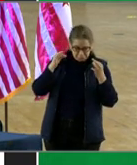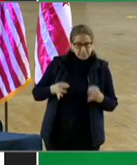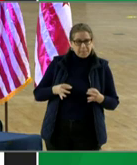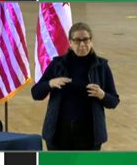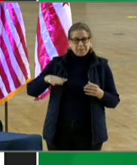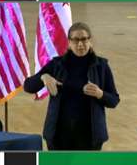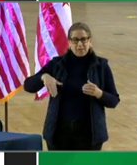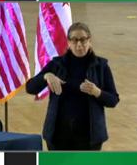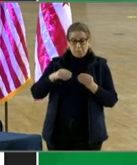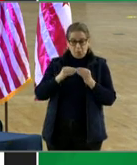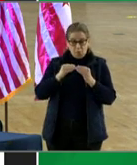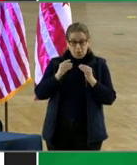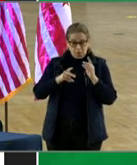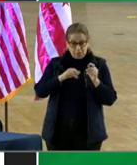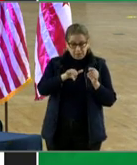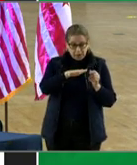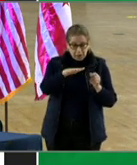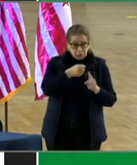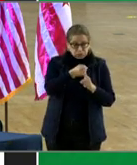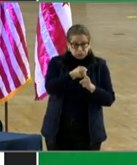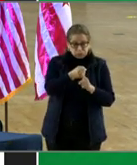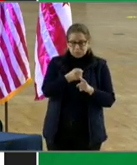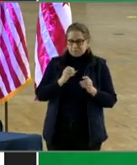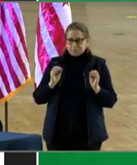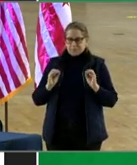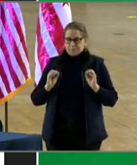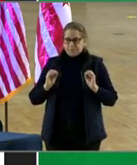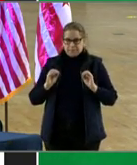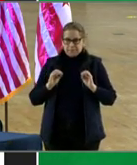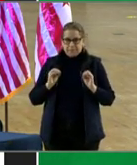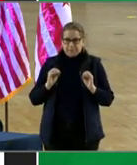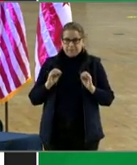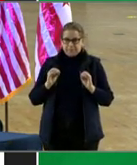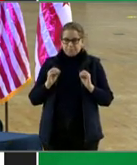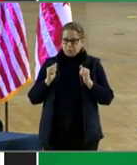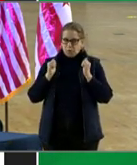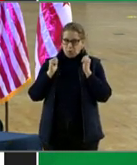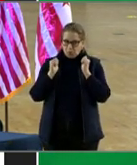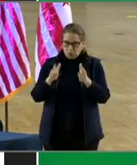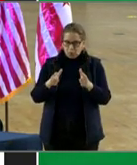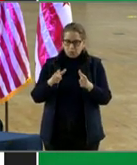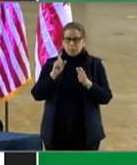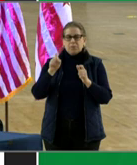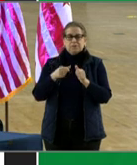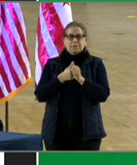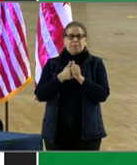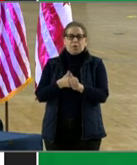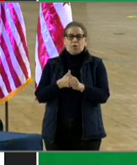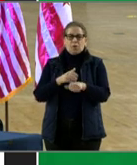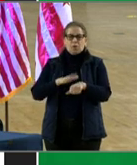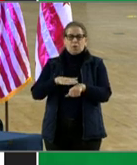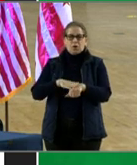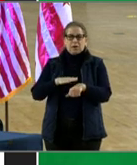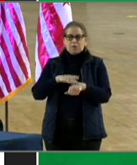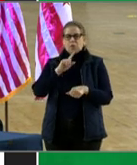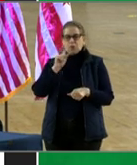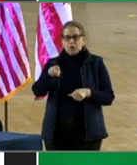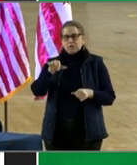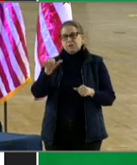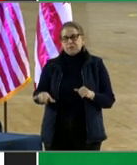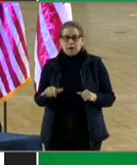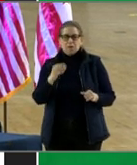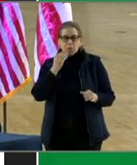reminder to us all that everyone, no matter where you live, need to take heed to the warnings and stay at home.